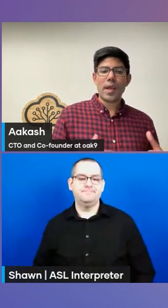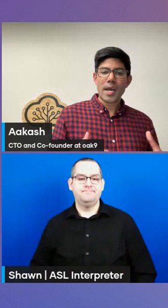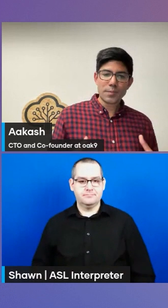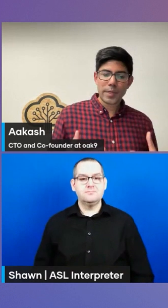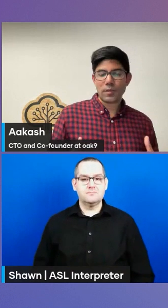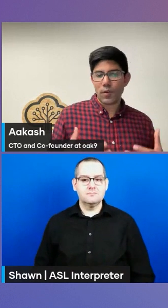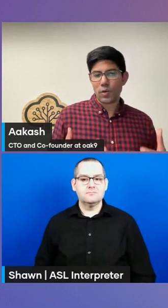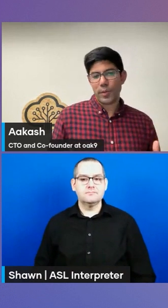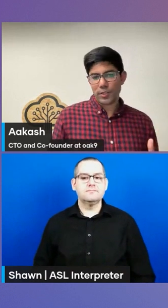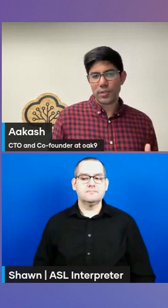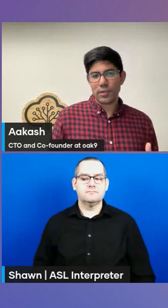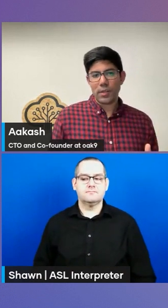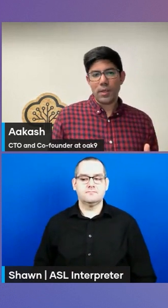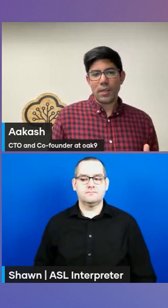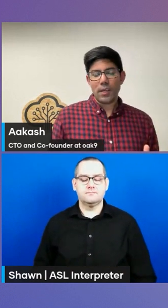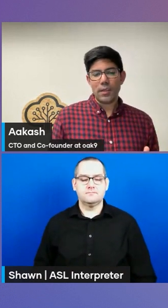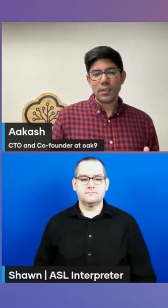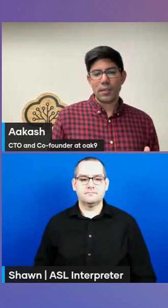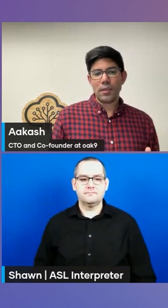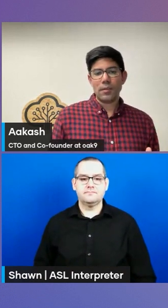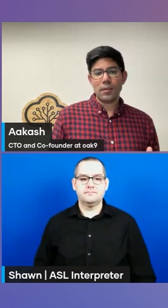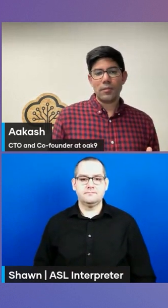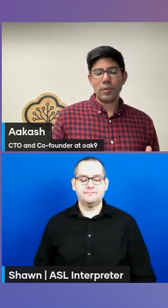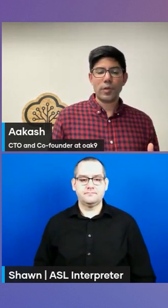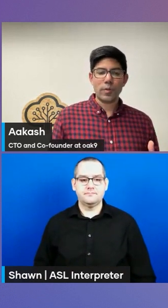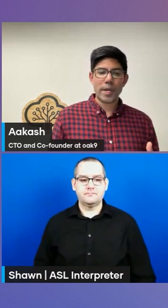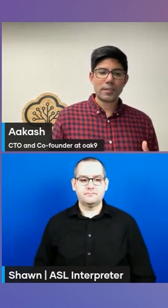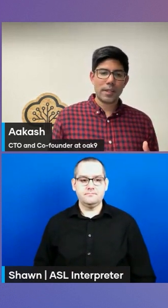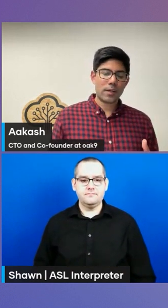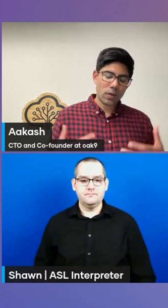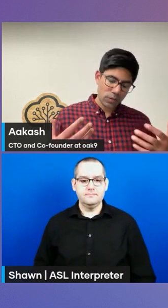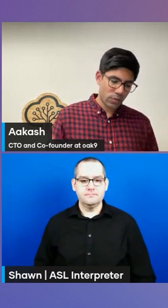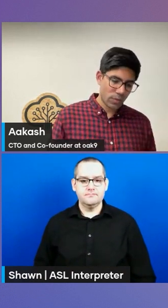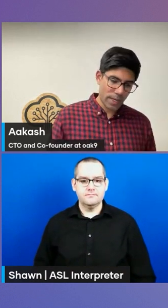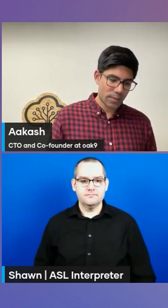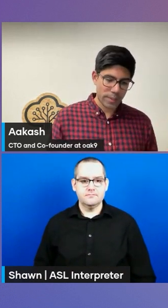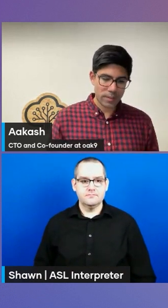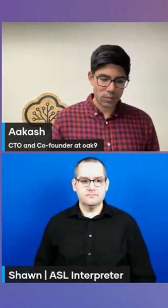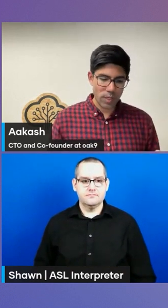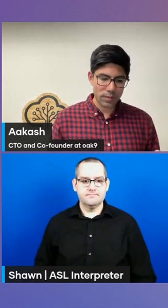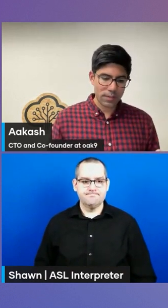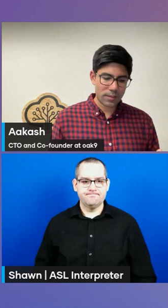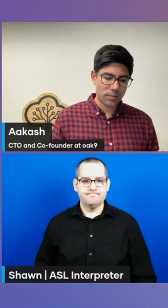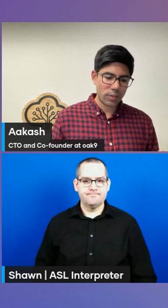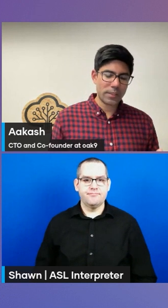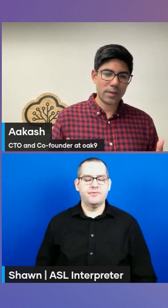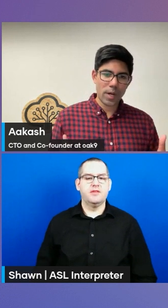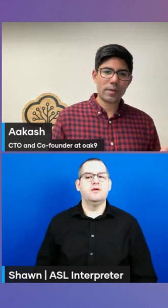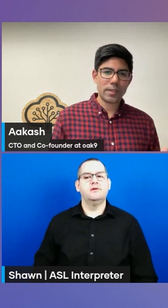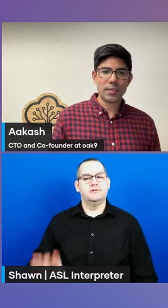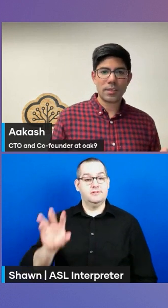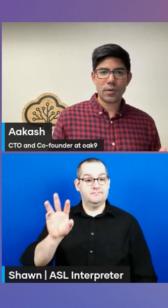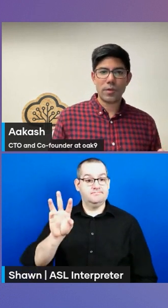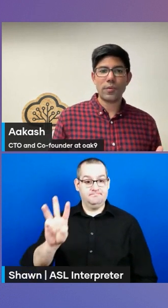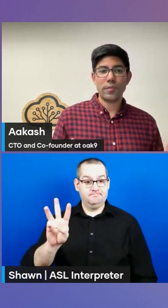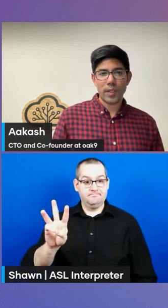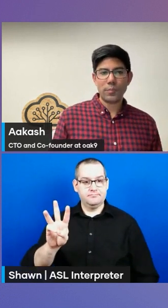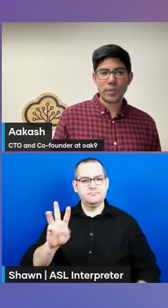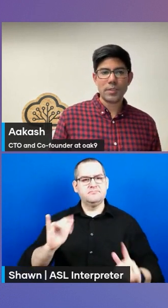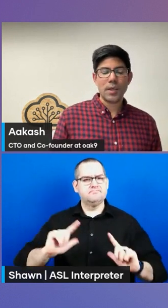The other aspect of automation, and really going back to that cultural aspect as well, is to really democratize security for